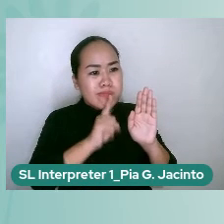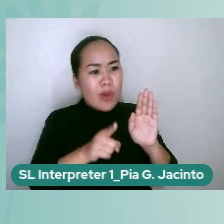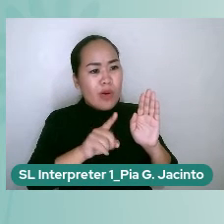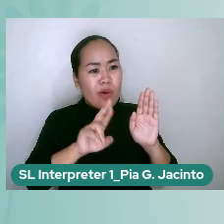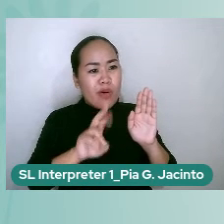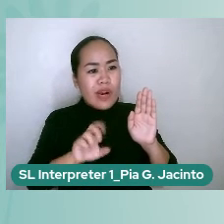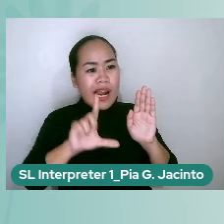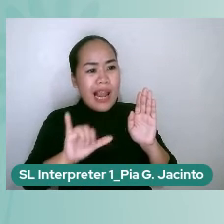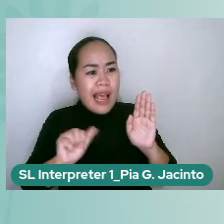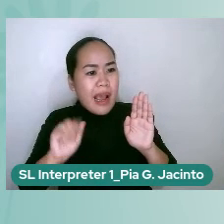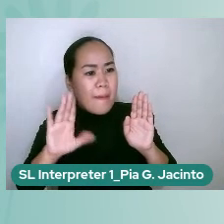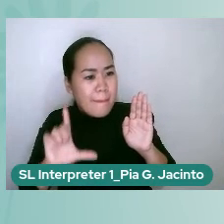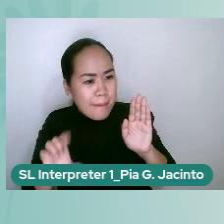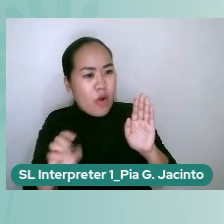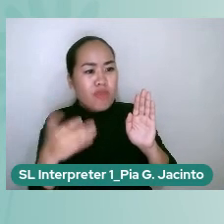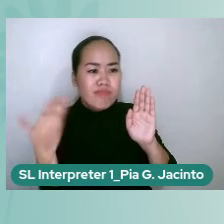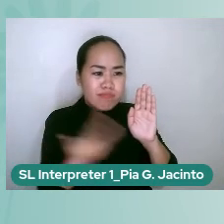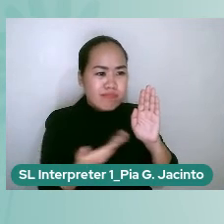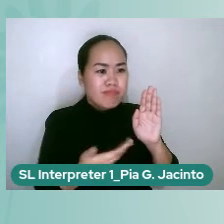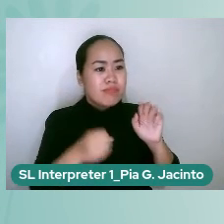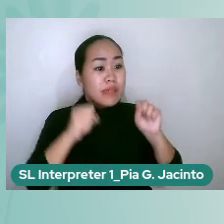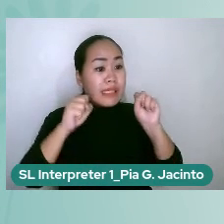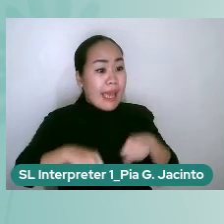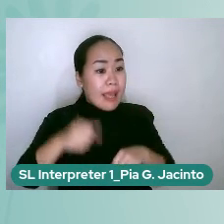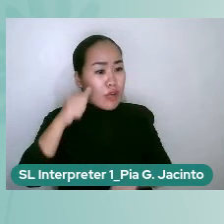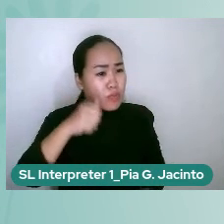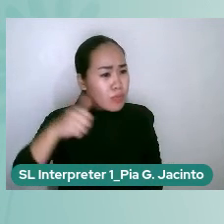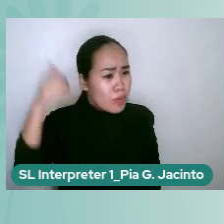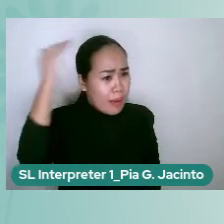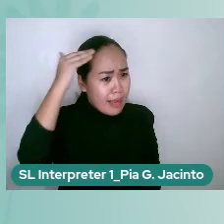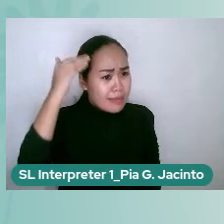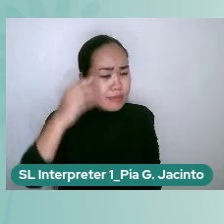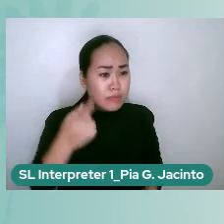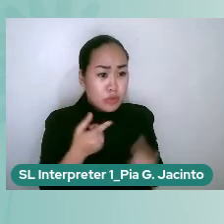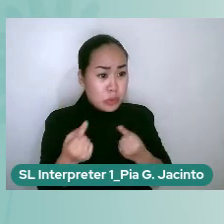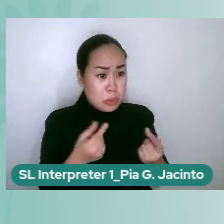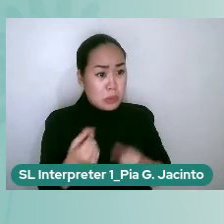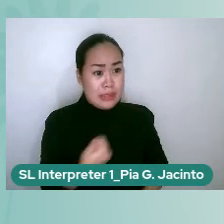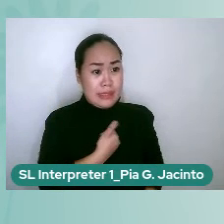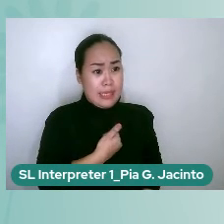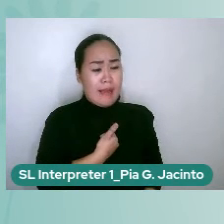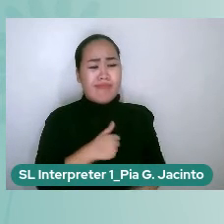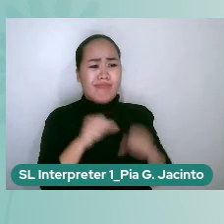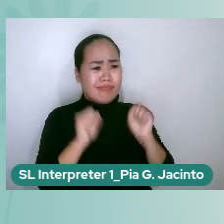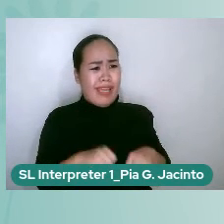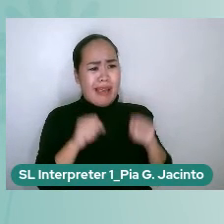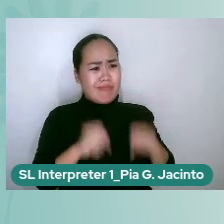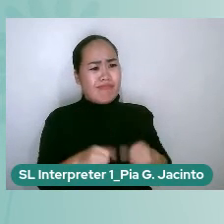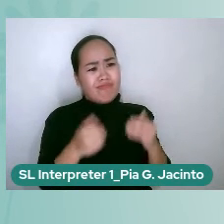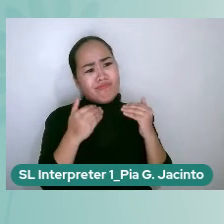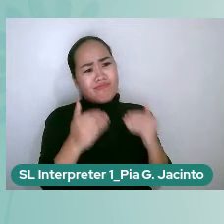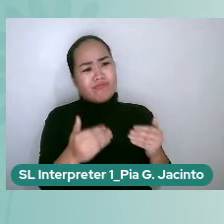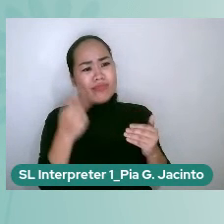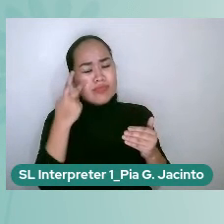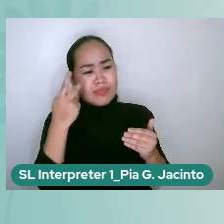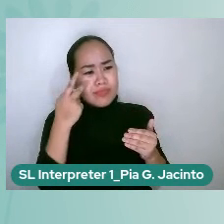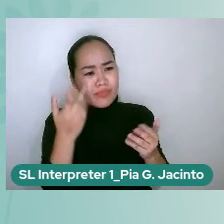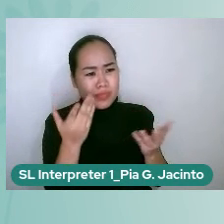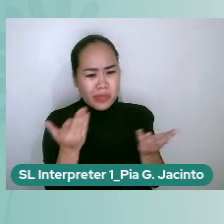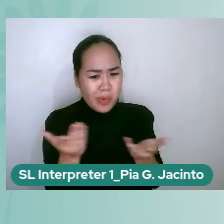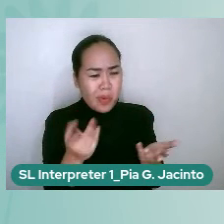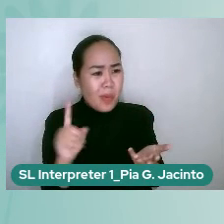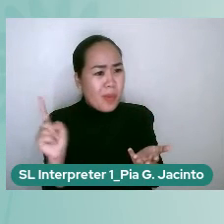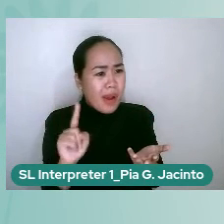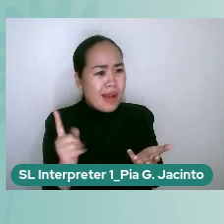herself, compared to a clinically acquired specimen if it's using the right HPV testing platform. Now,